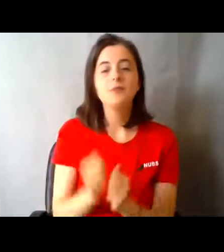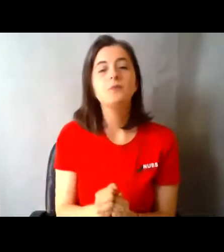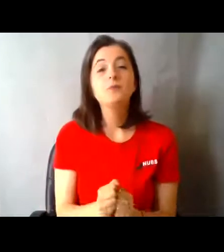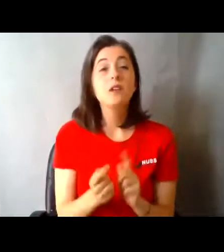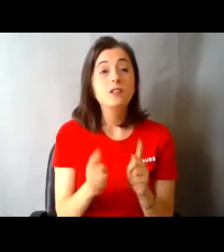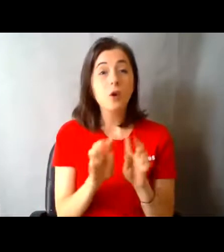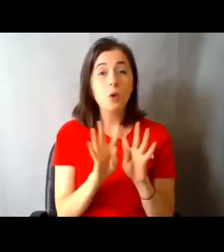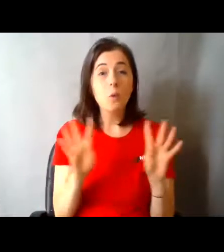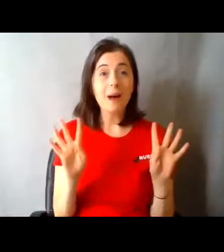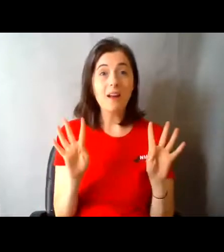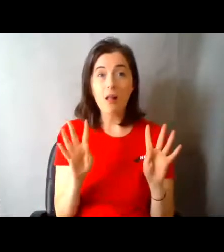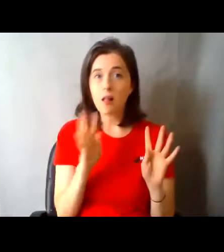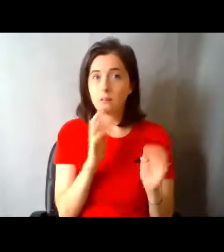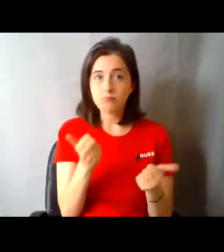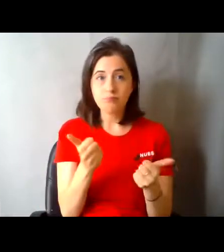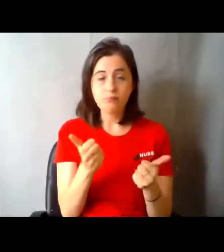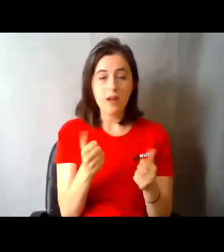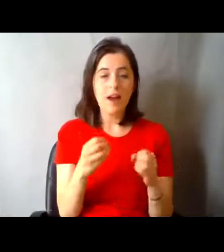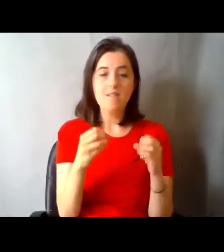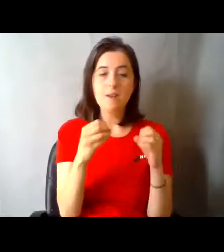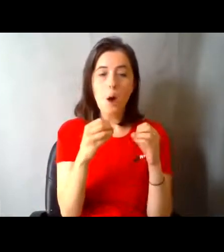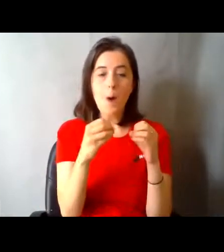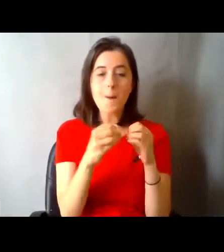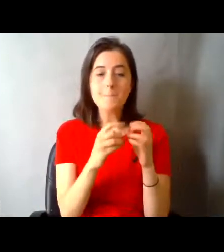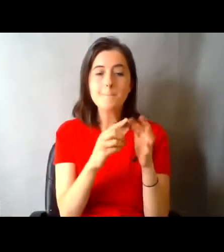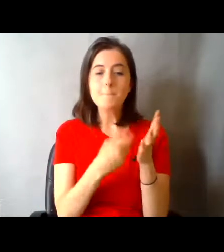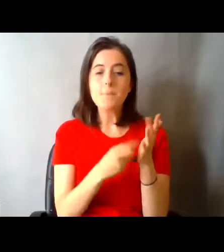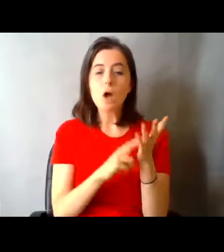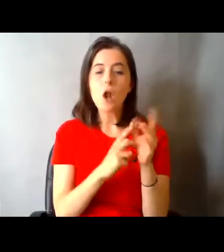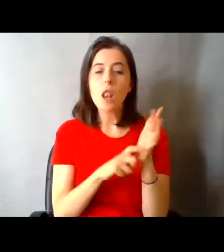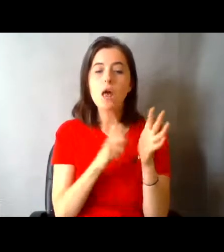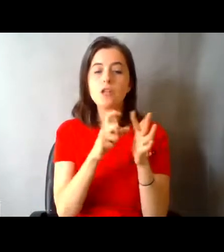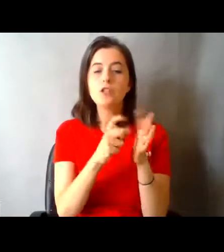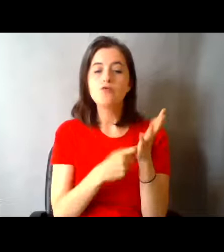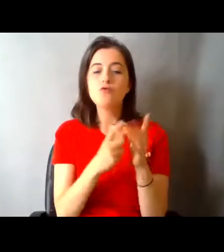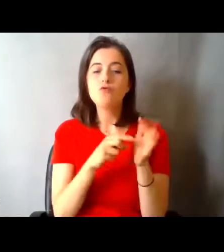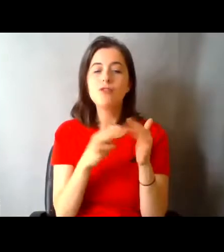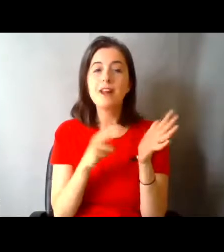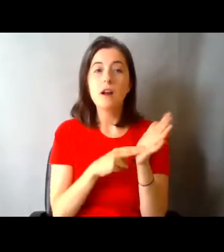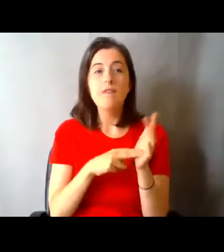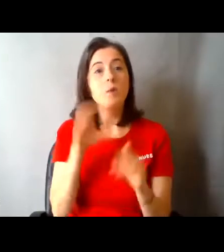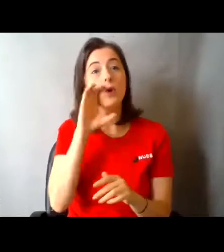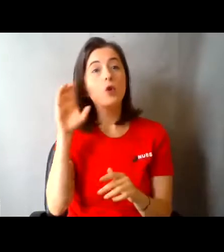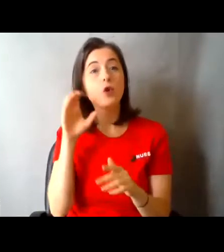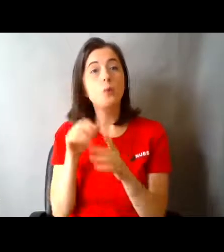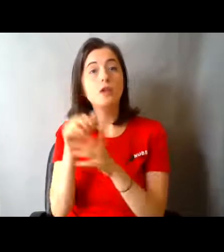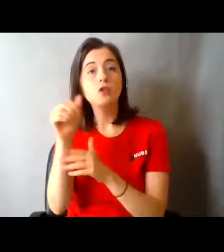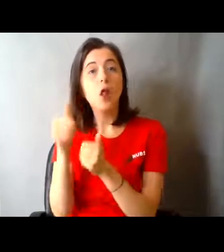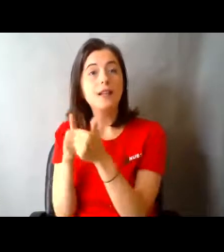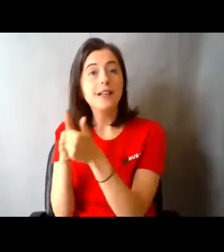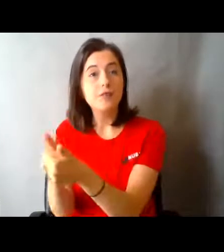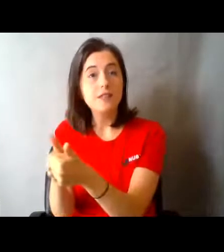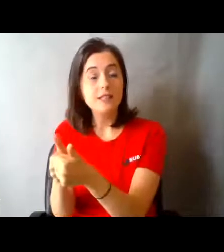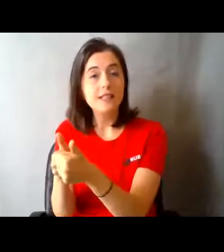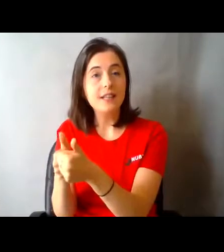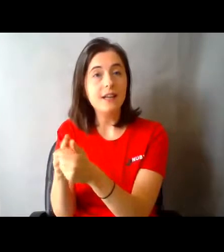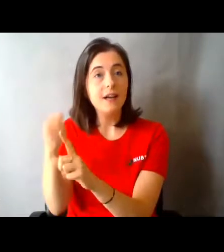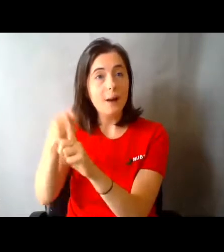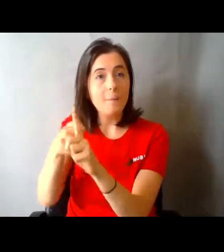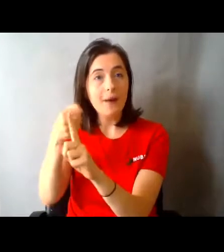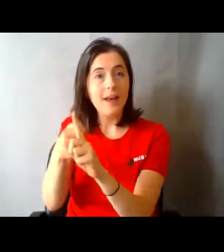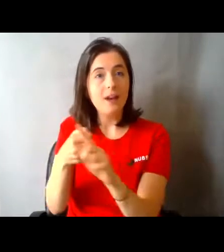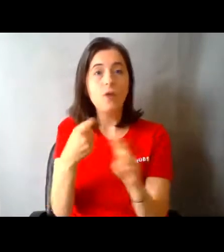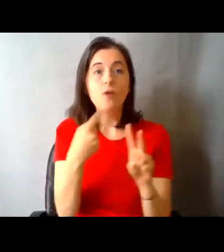today. We've got Bernard Regan of the Cuba Solidarity Campaign. We've got two of our delegates,